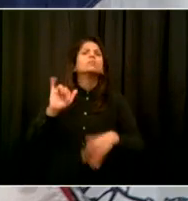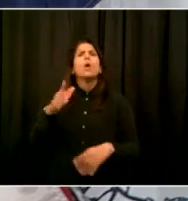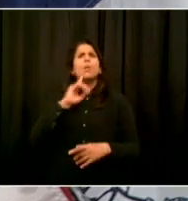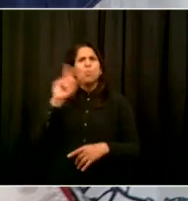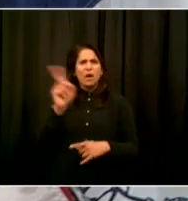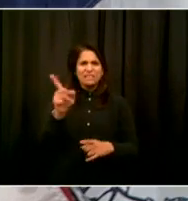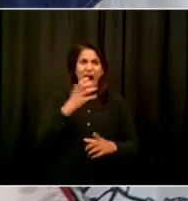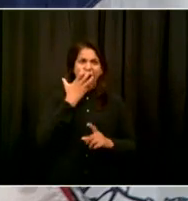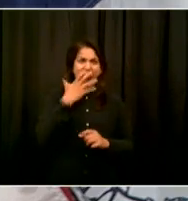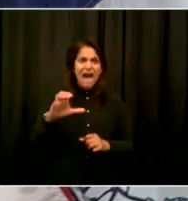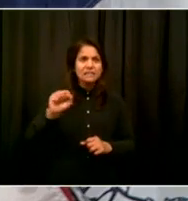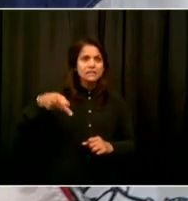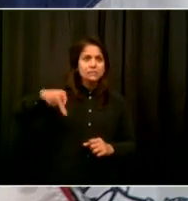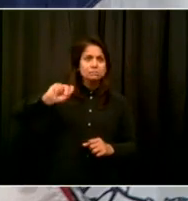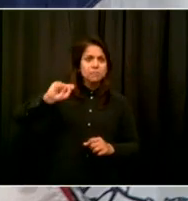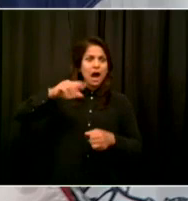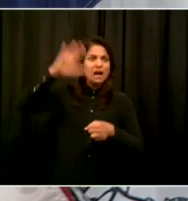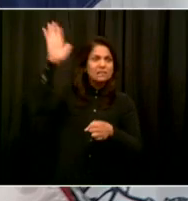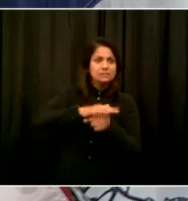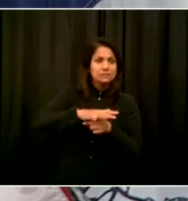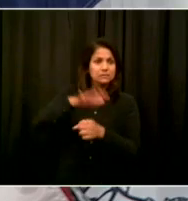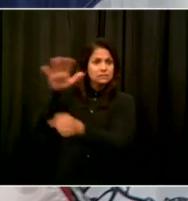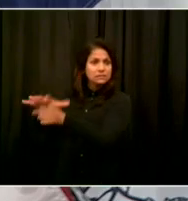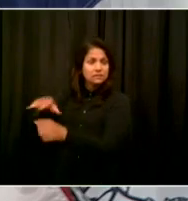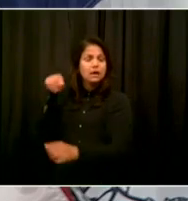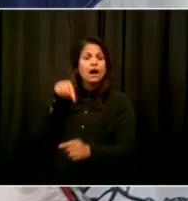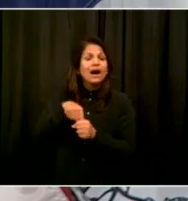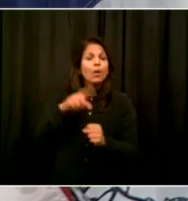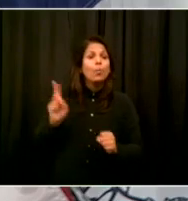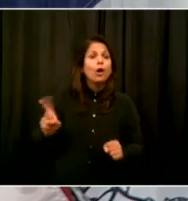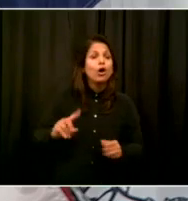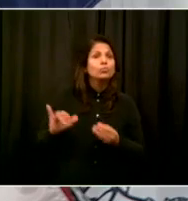most work, the most testing, the most outreach, the most mass distribution.